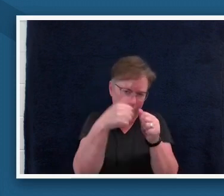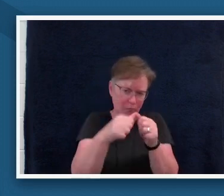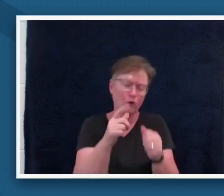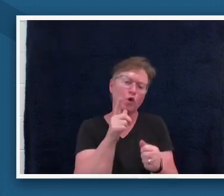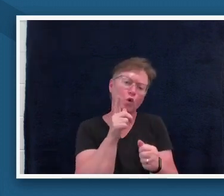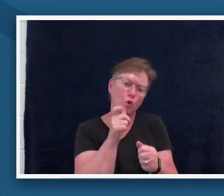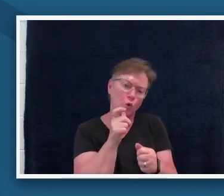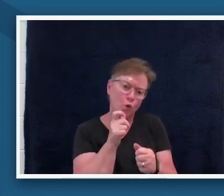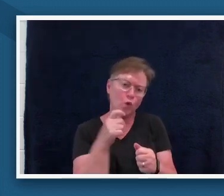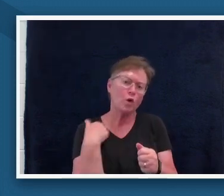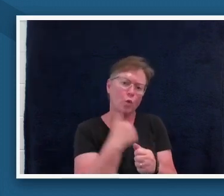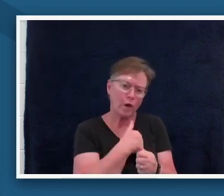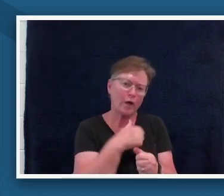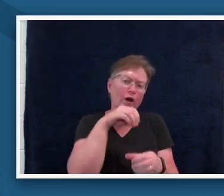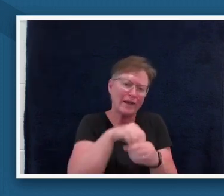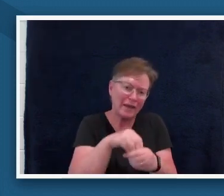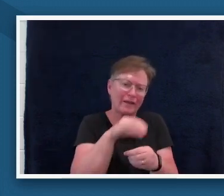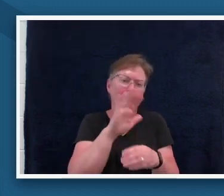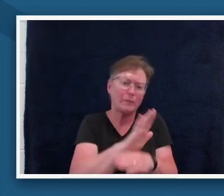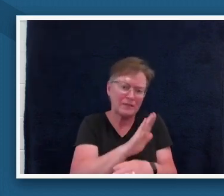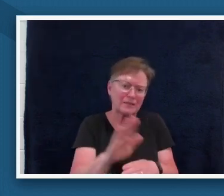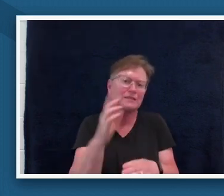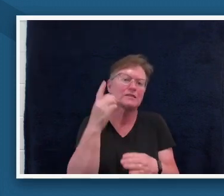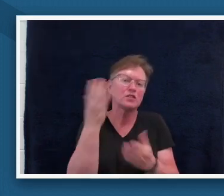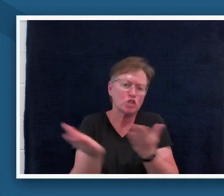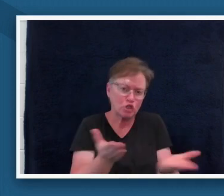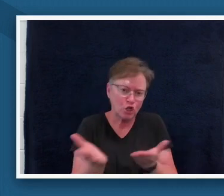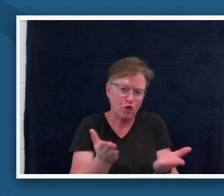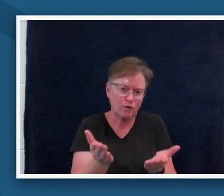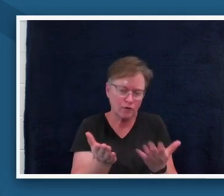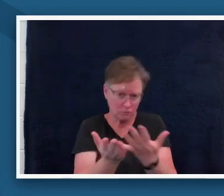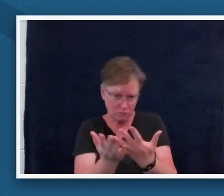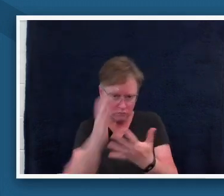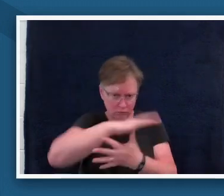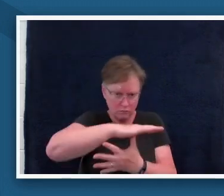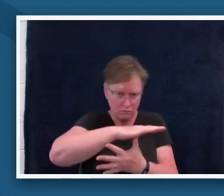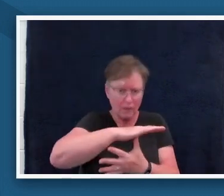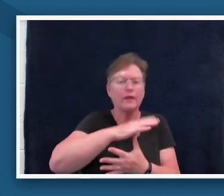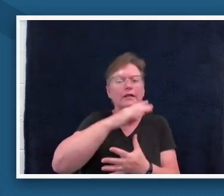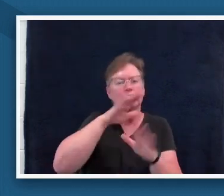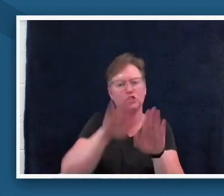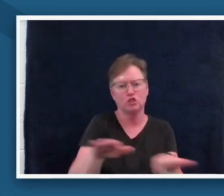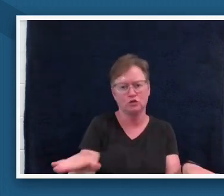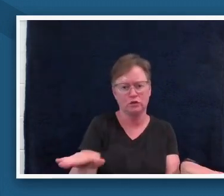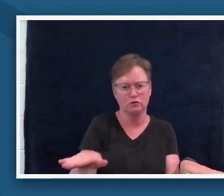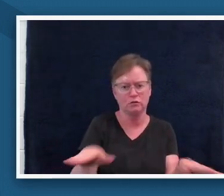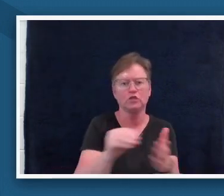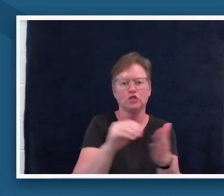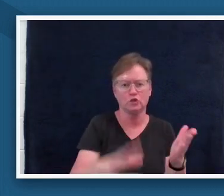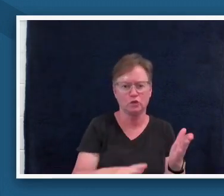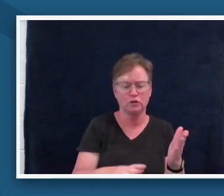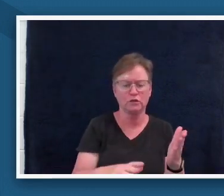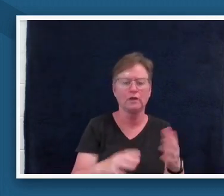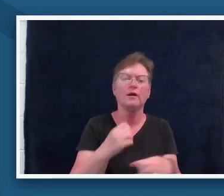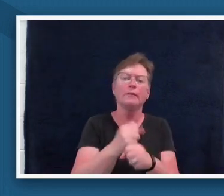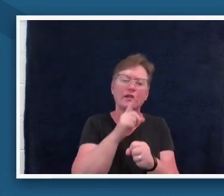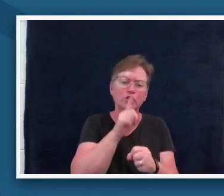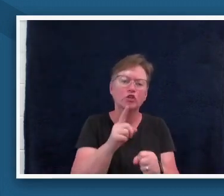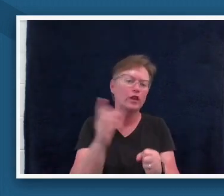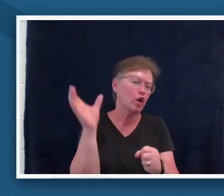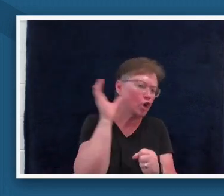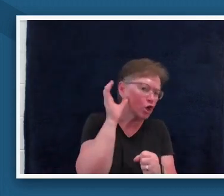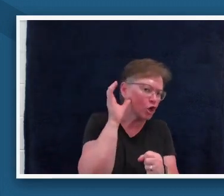Our number one priority are the kids, and making sure that their voices are heard, making sure that they're seen, making sure that